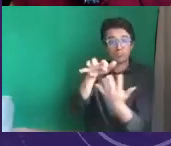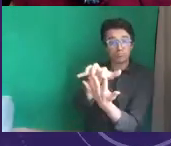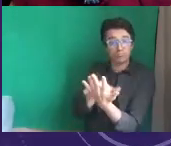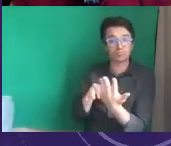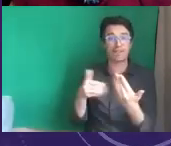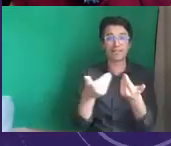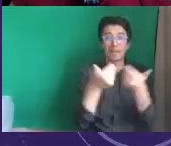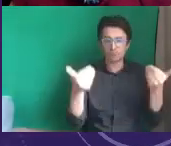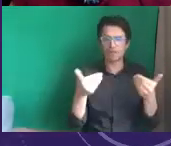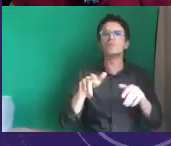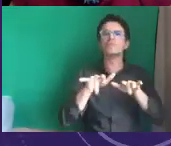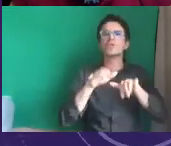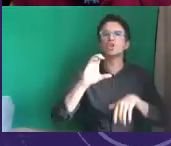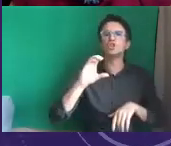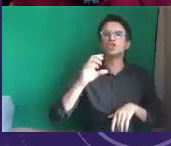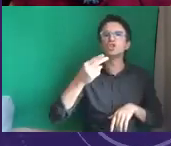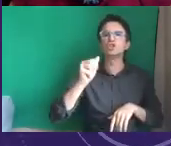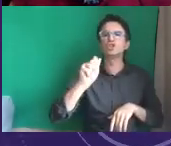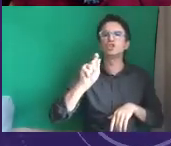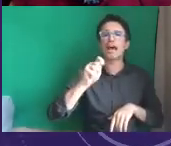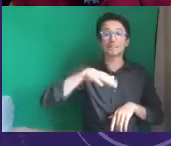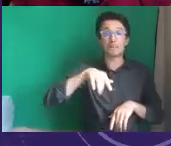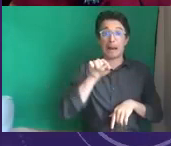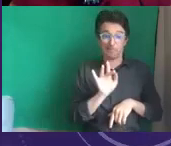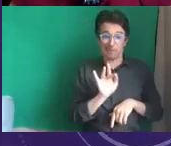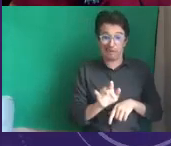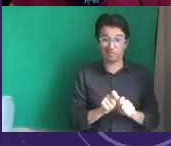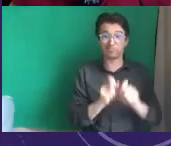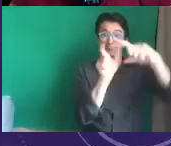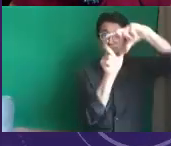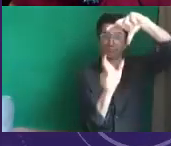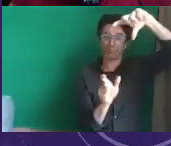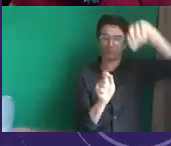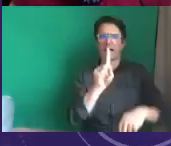Stream Tech, where you can customize the caption to your preferences.